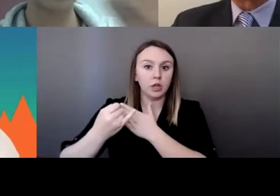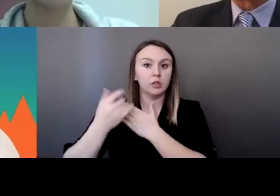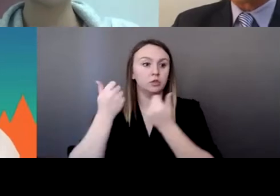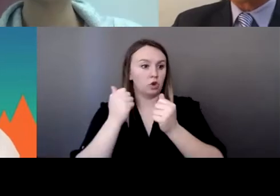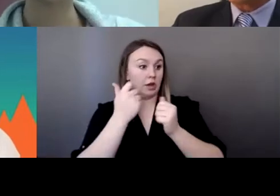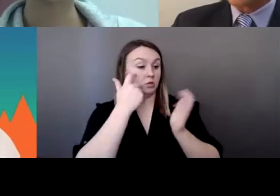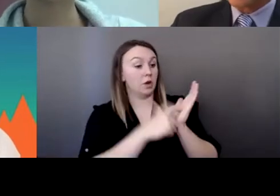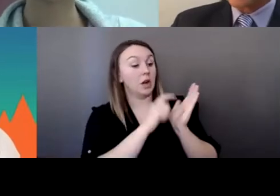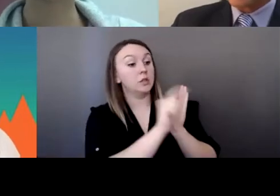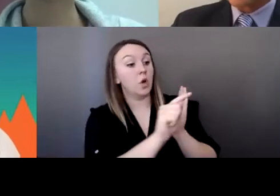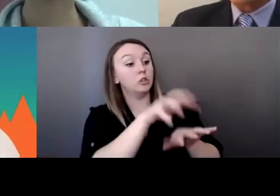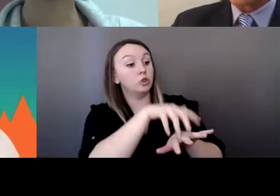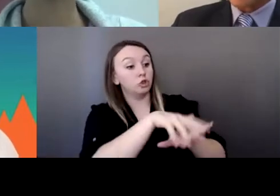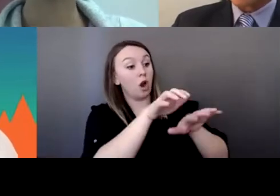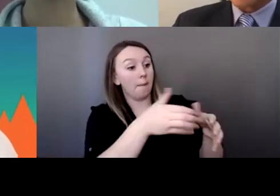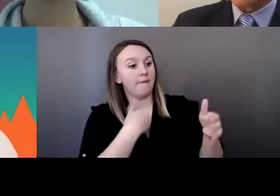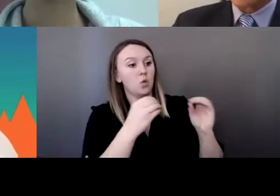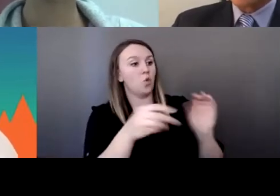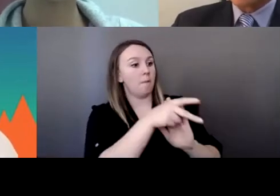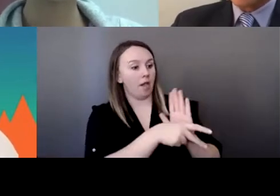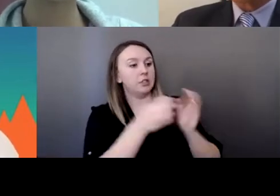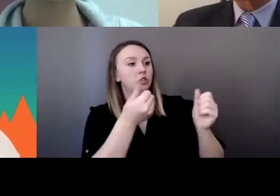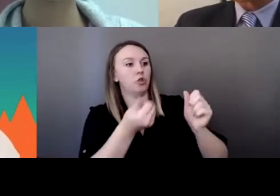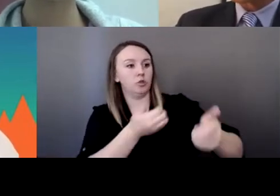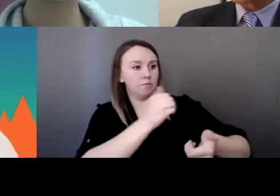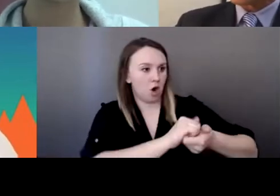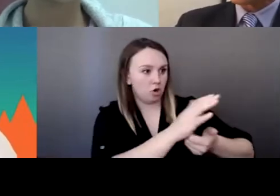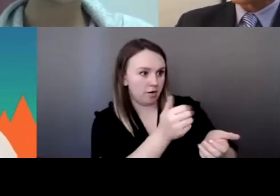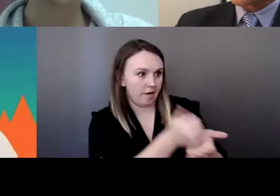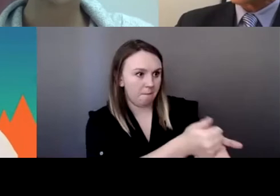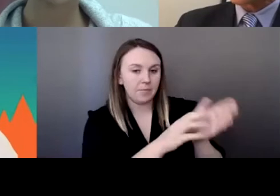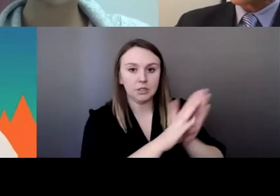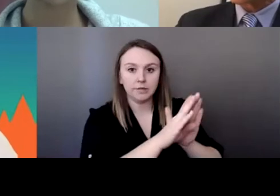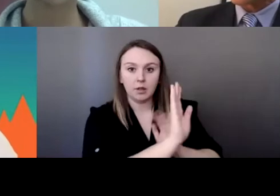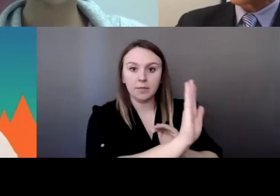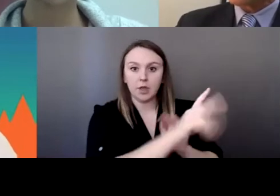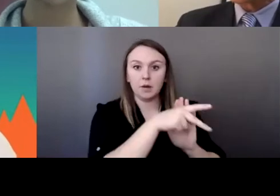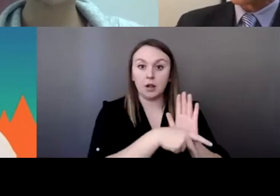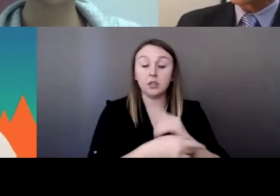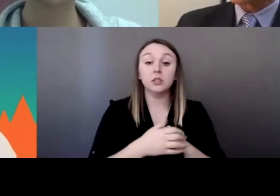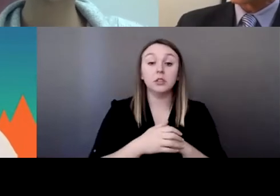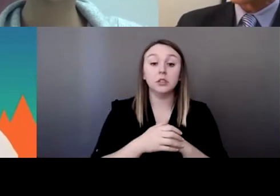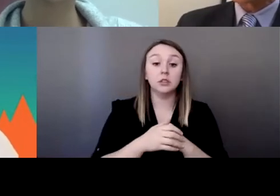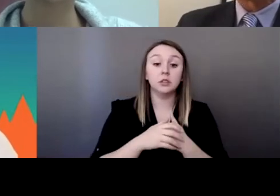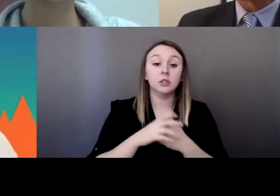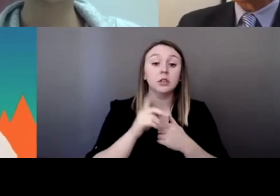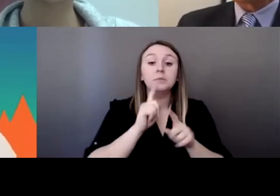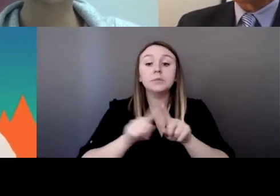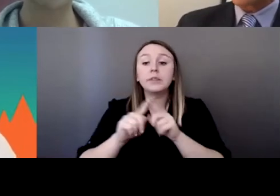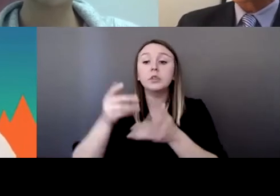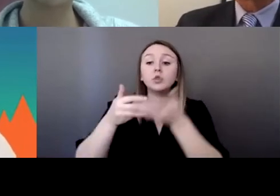as they develop their policies. Social services agencies like Child Protective